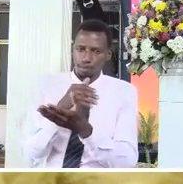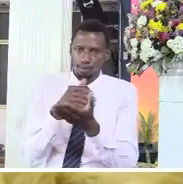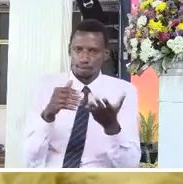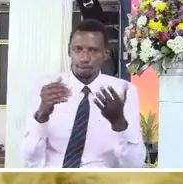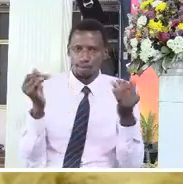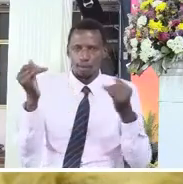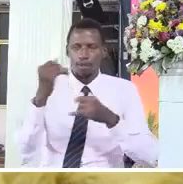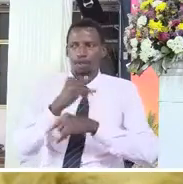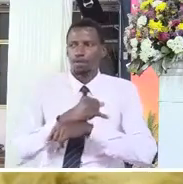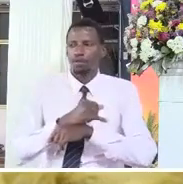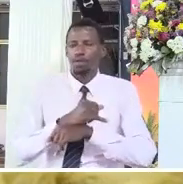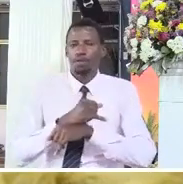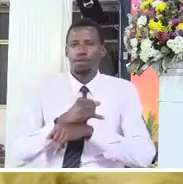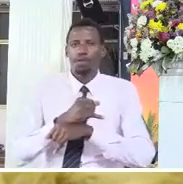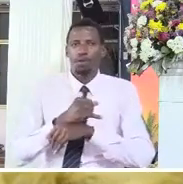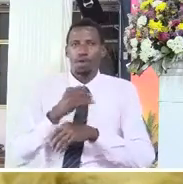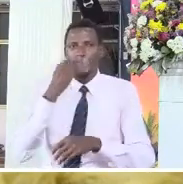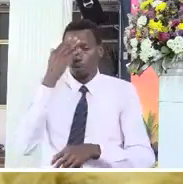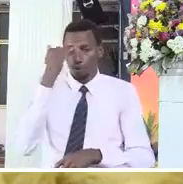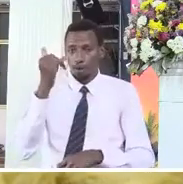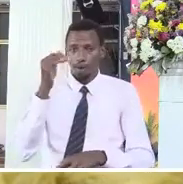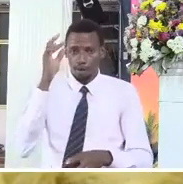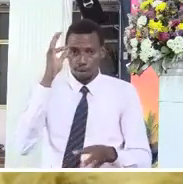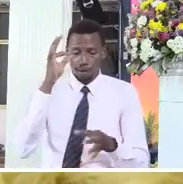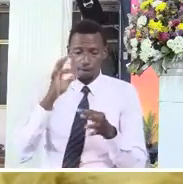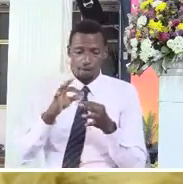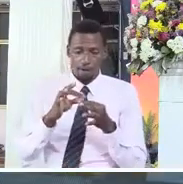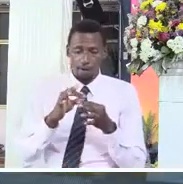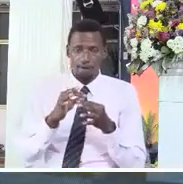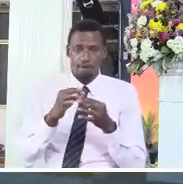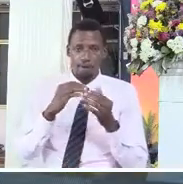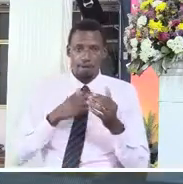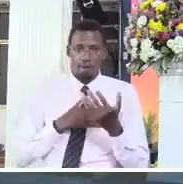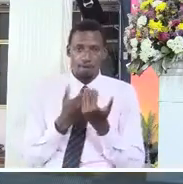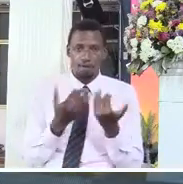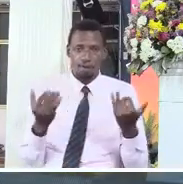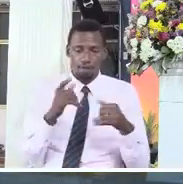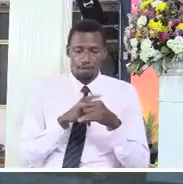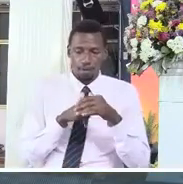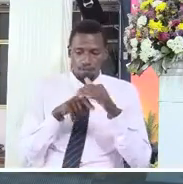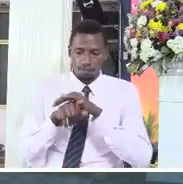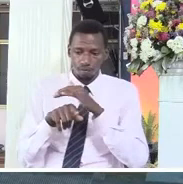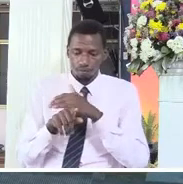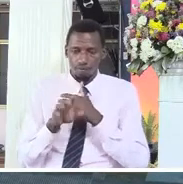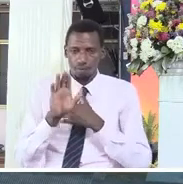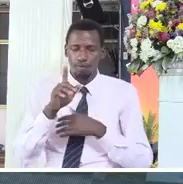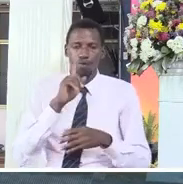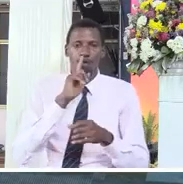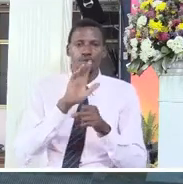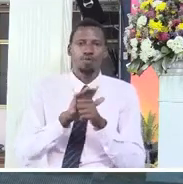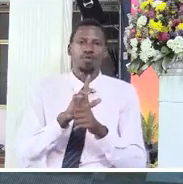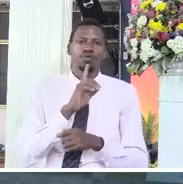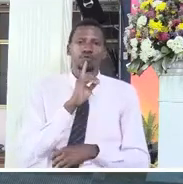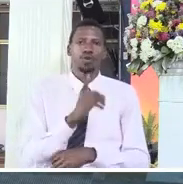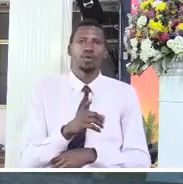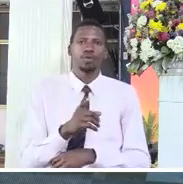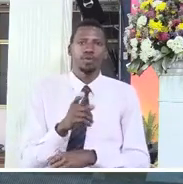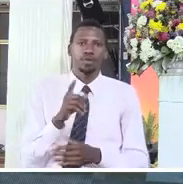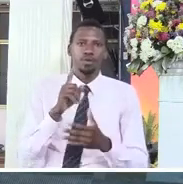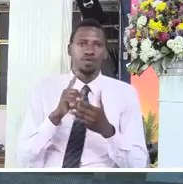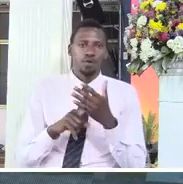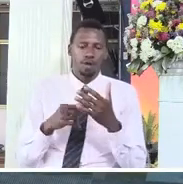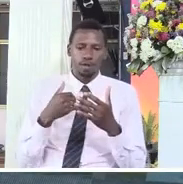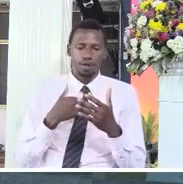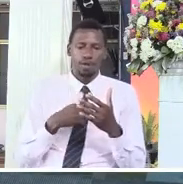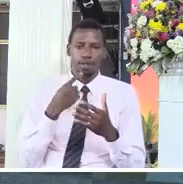that the faith of our children, when they go to those institutions, can be guaranteed. So what I would say is